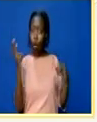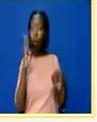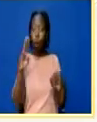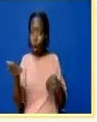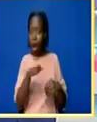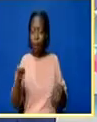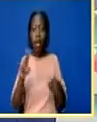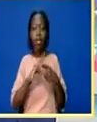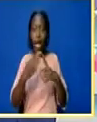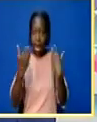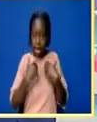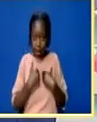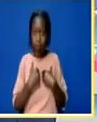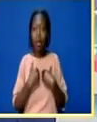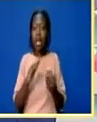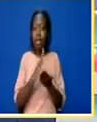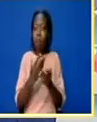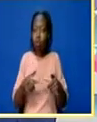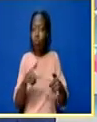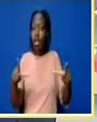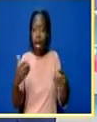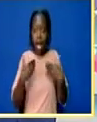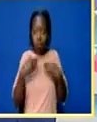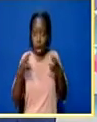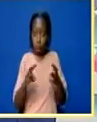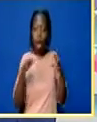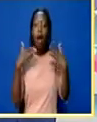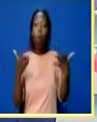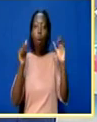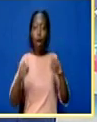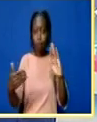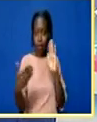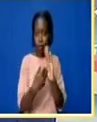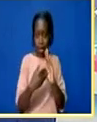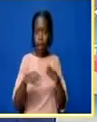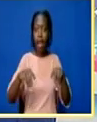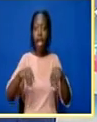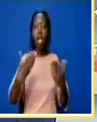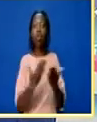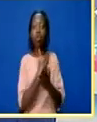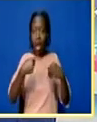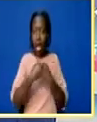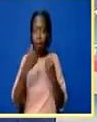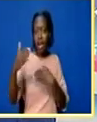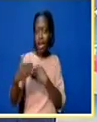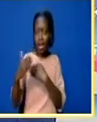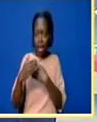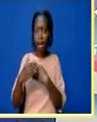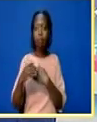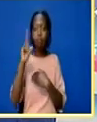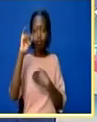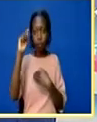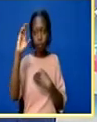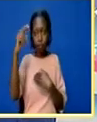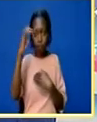piece of land. Yes. And there is a way we can prevent mm-hmm. so much erosion happening near the beaches. Okay. You know, I really didn't